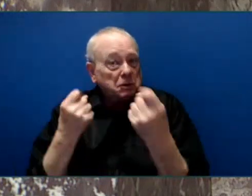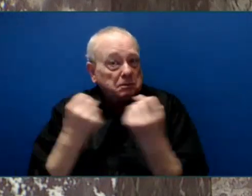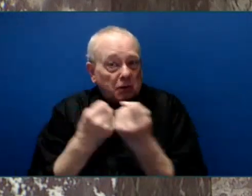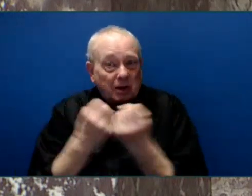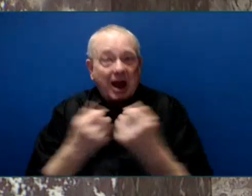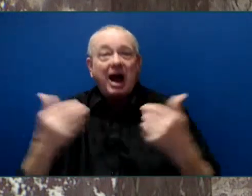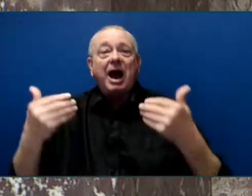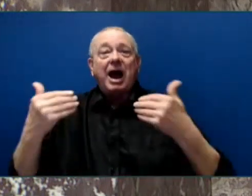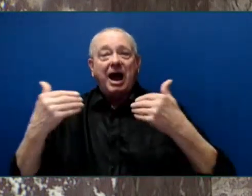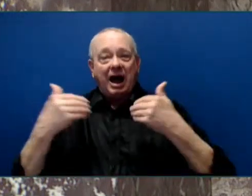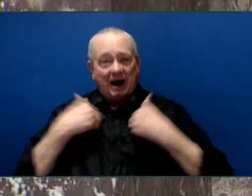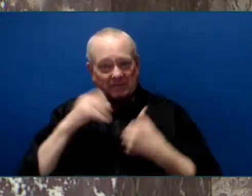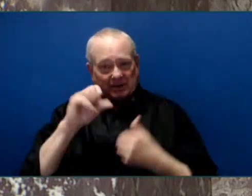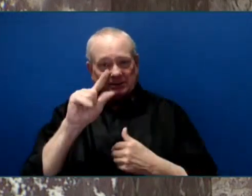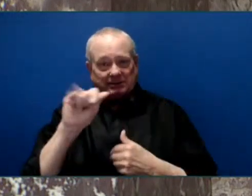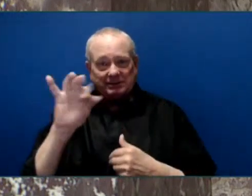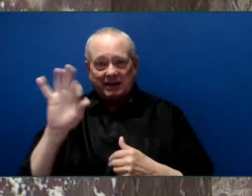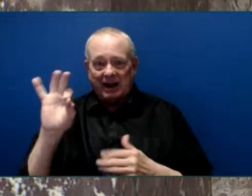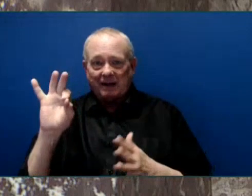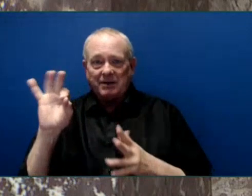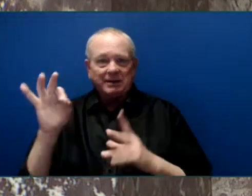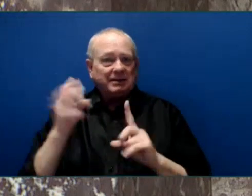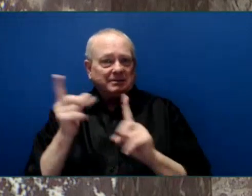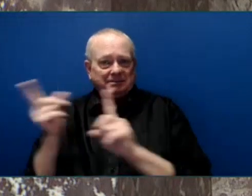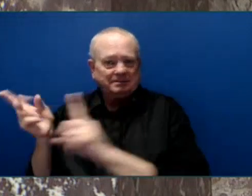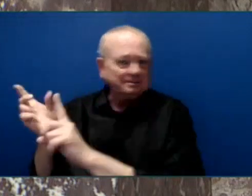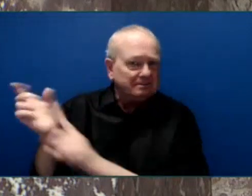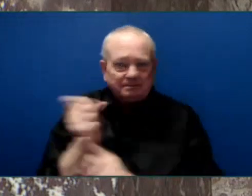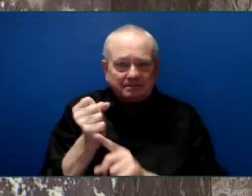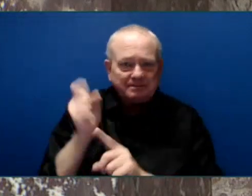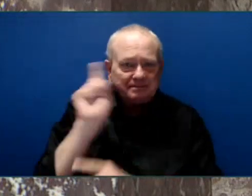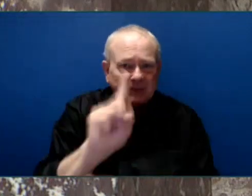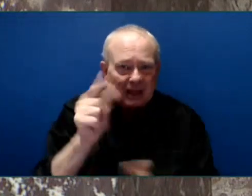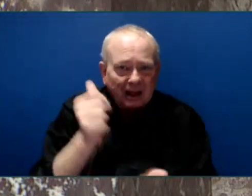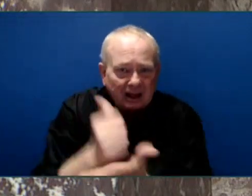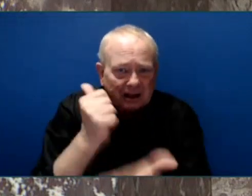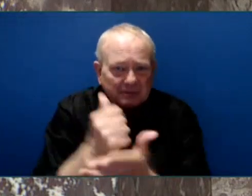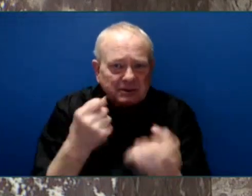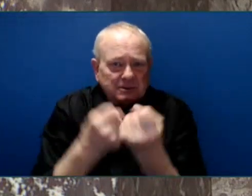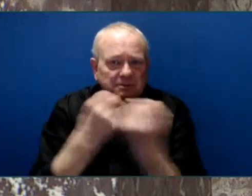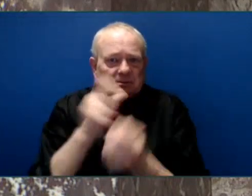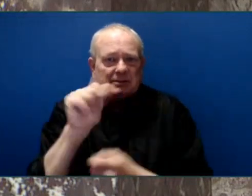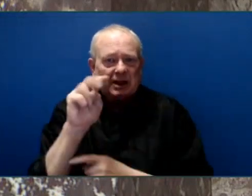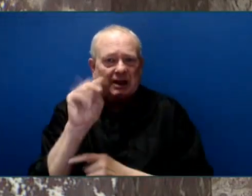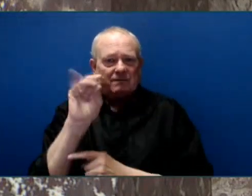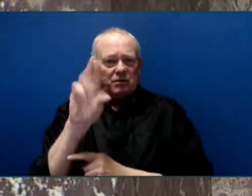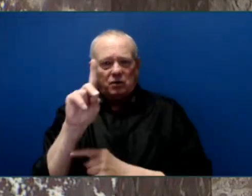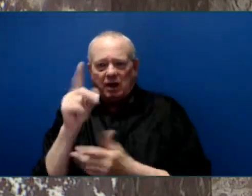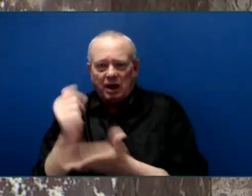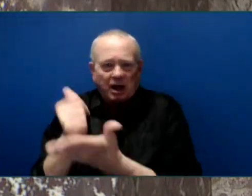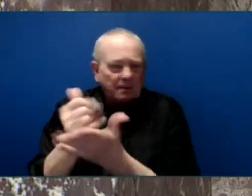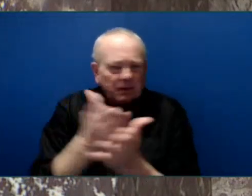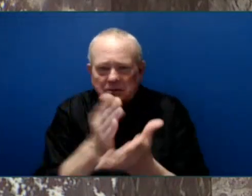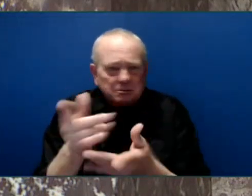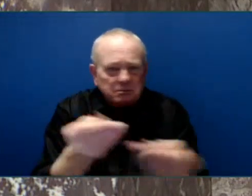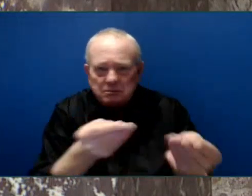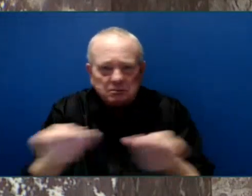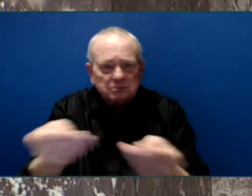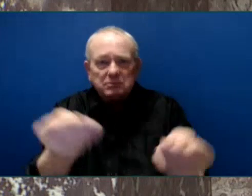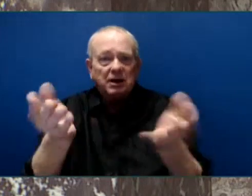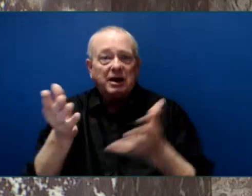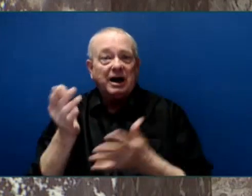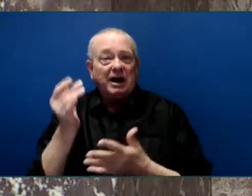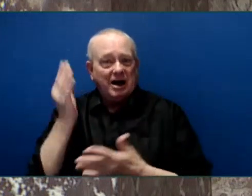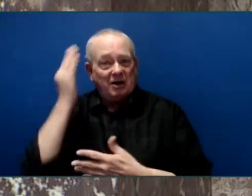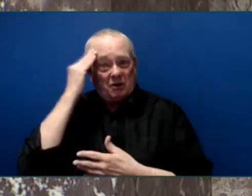help them navigate any challenges to find housing. But the member knows we are in a housing crisis. We're trying to find housing solutions as